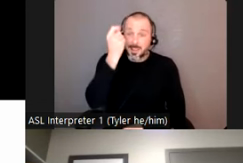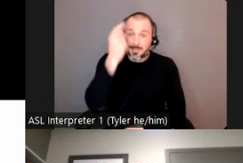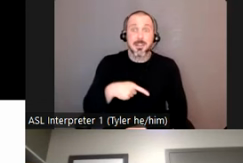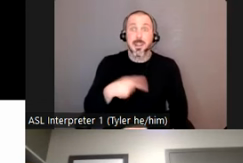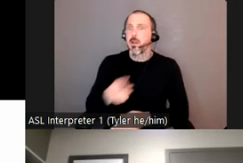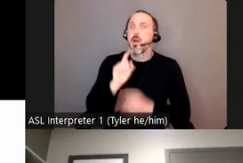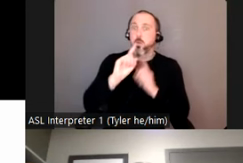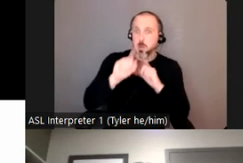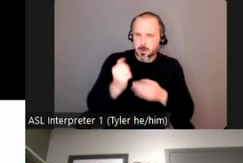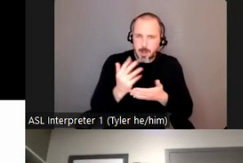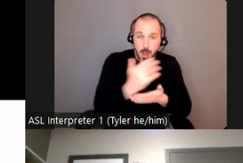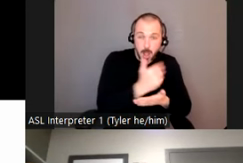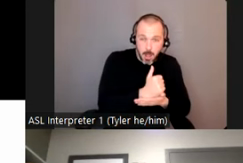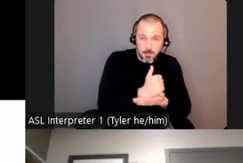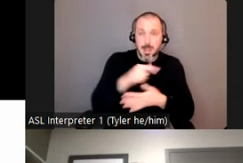these accounts. Next slide.